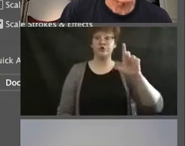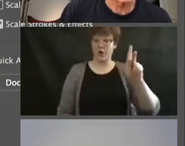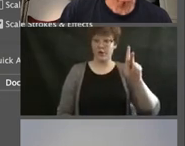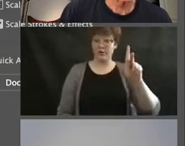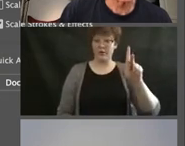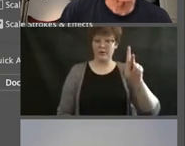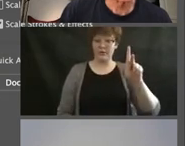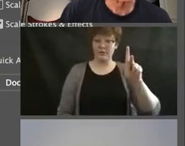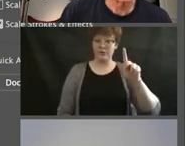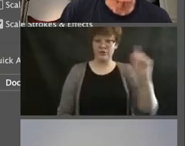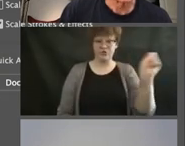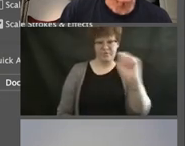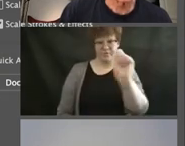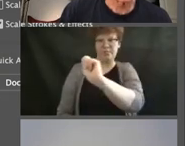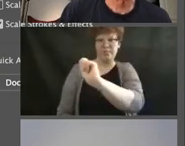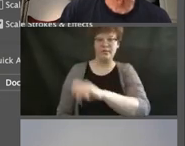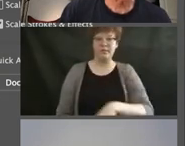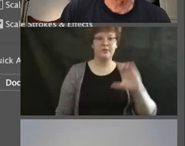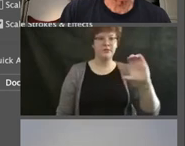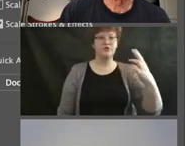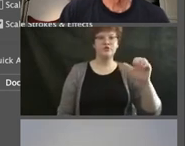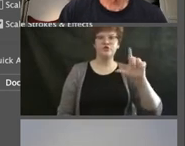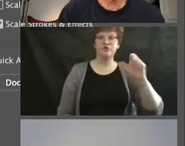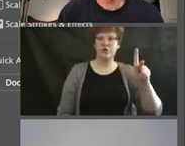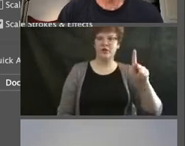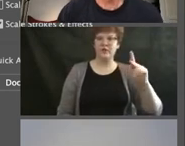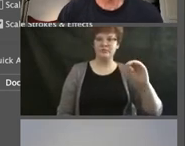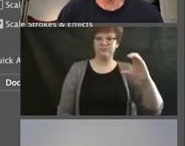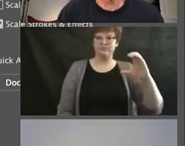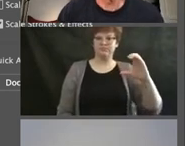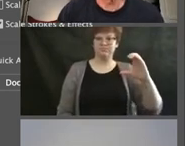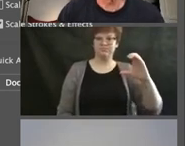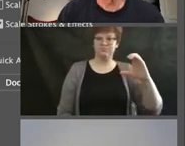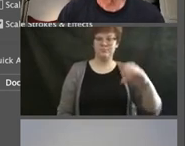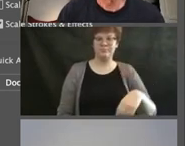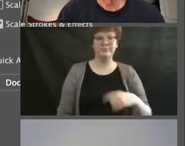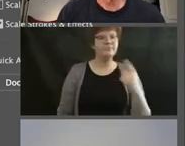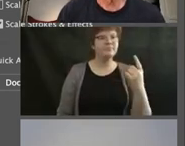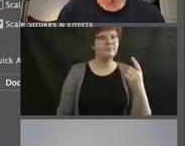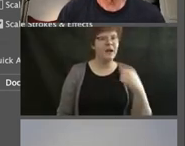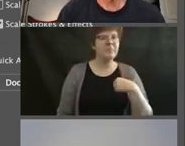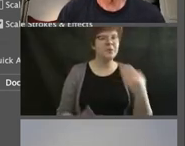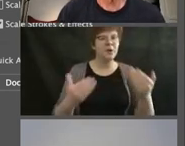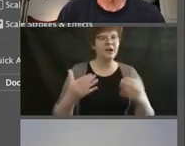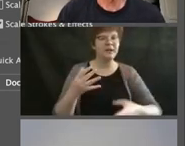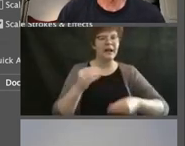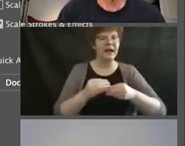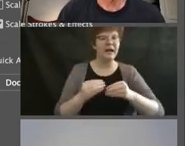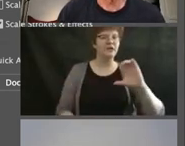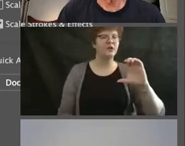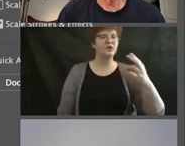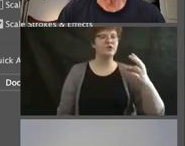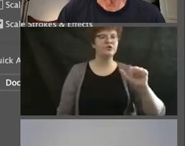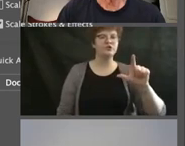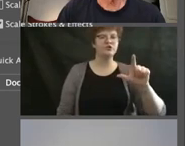chalk round. We want the charcoal. So I'm gonna add the charcoal. So make sure that nothing is